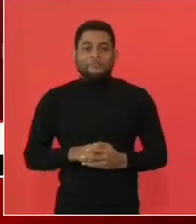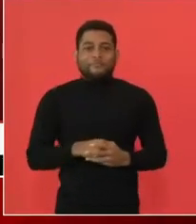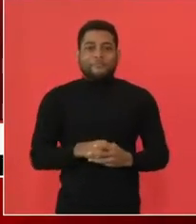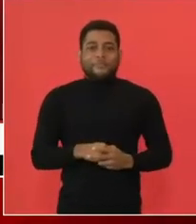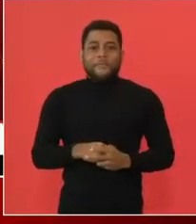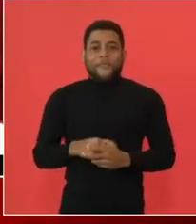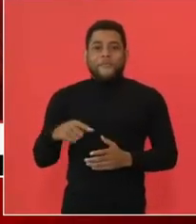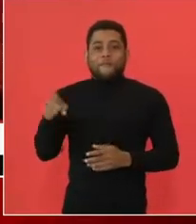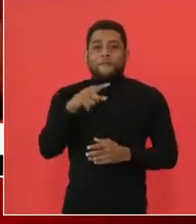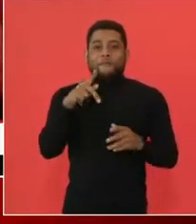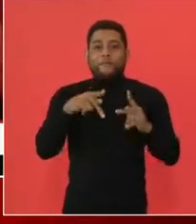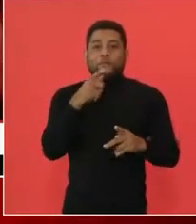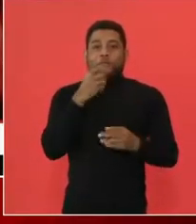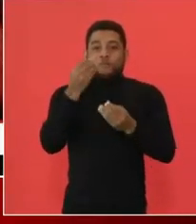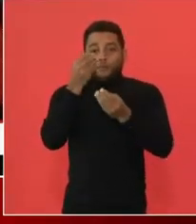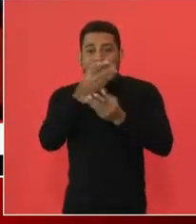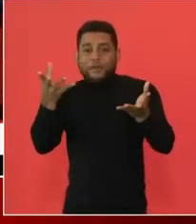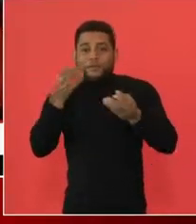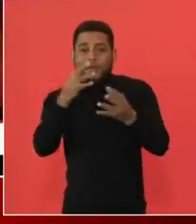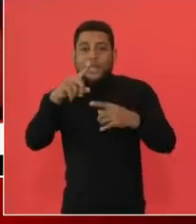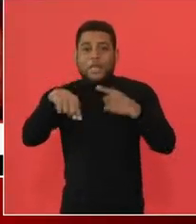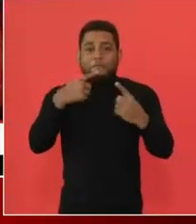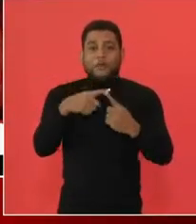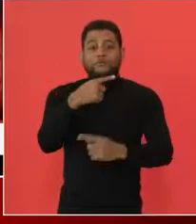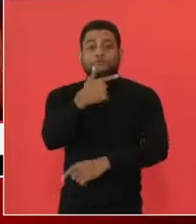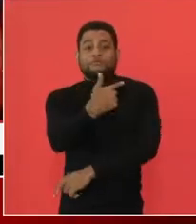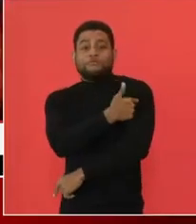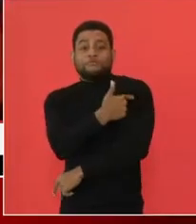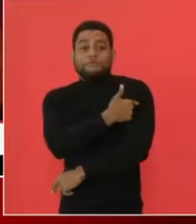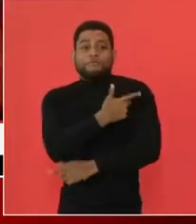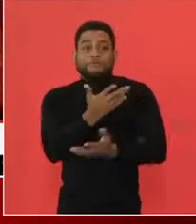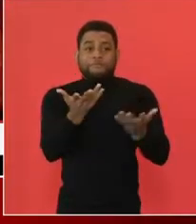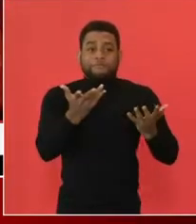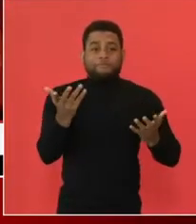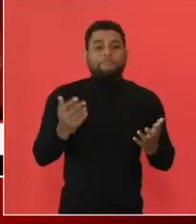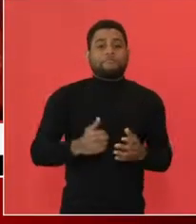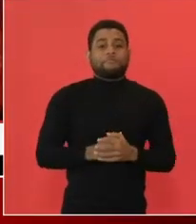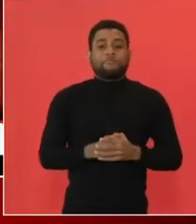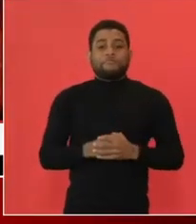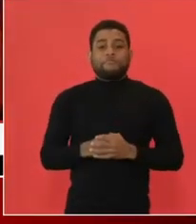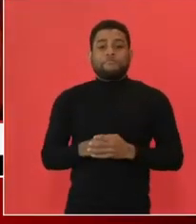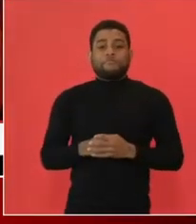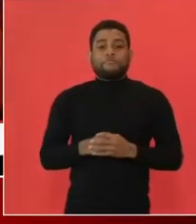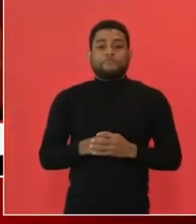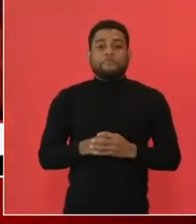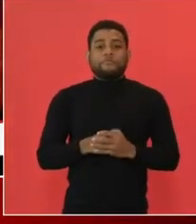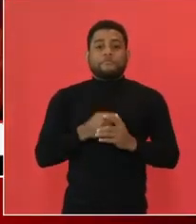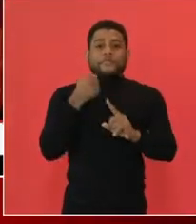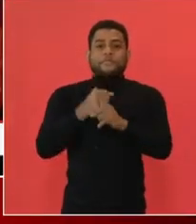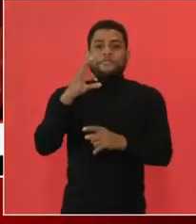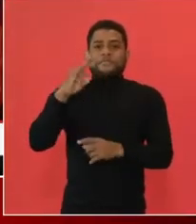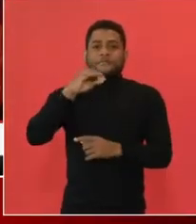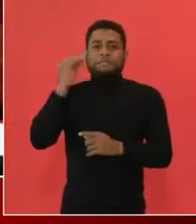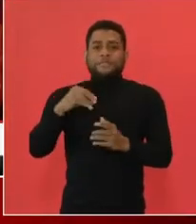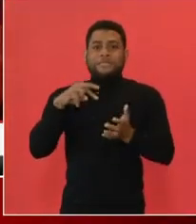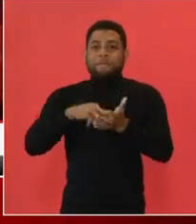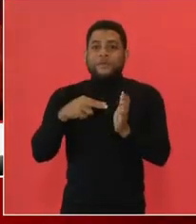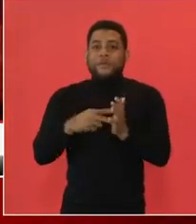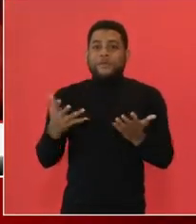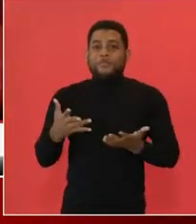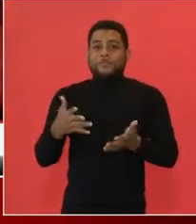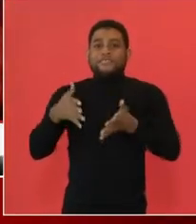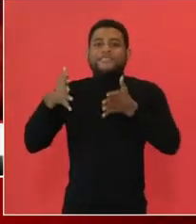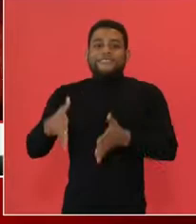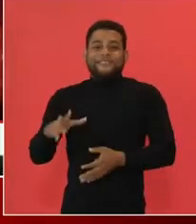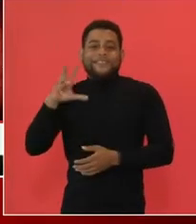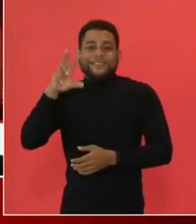about vaccination. And it's true, while we've hit 70%, what does that mean? We have 30% to go. And we